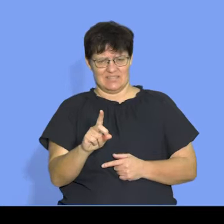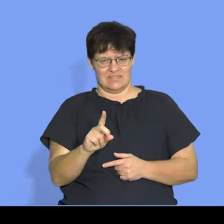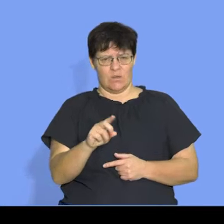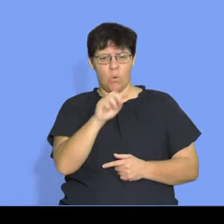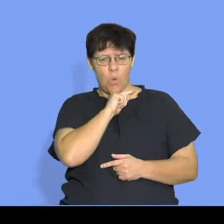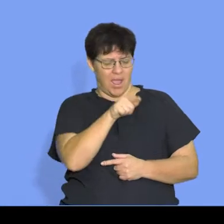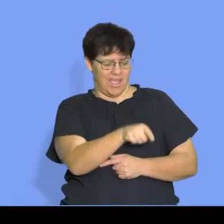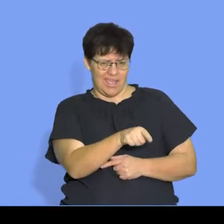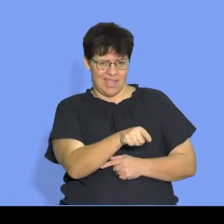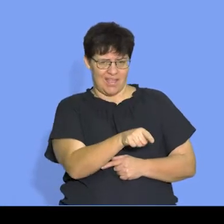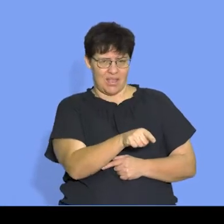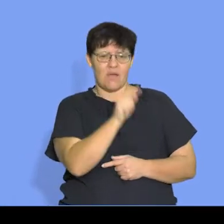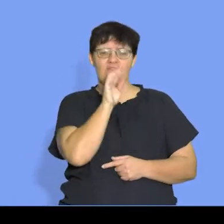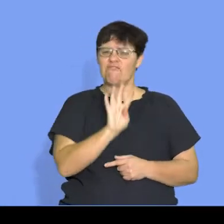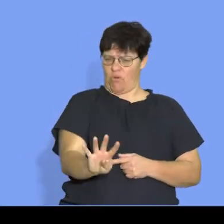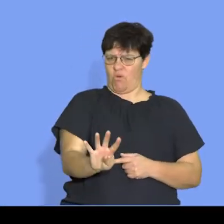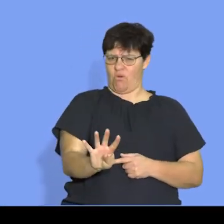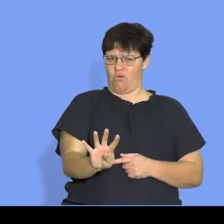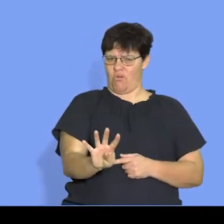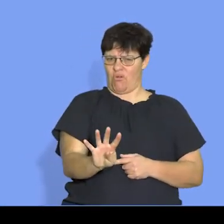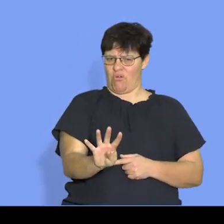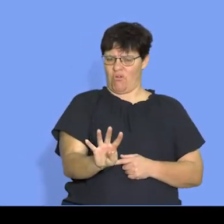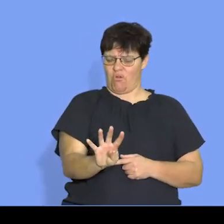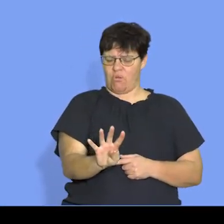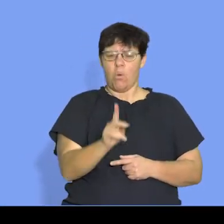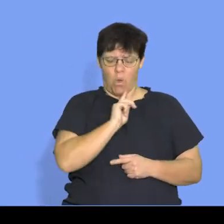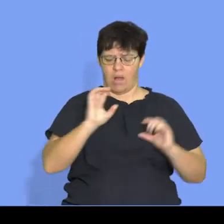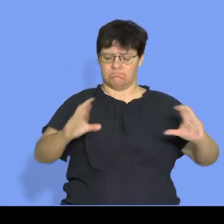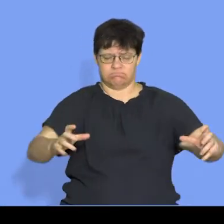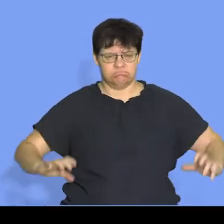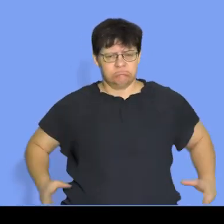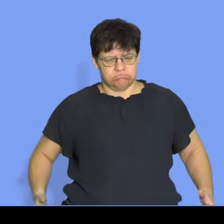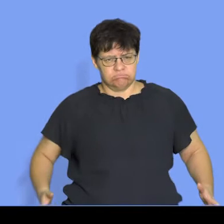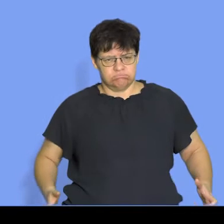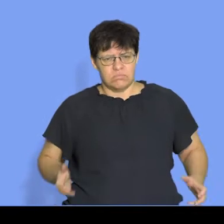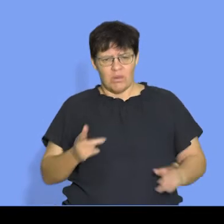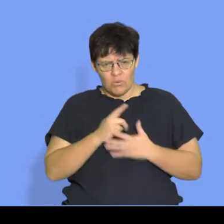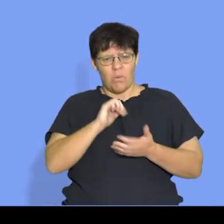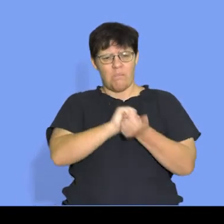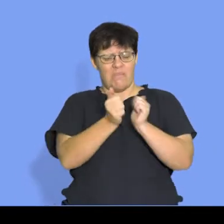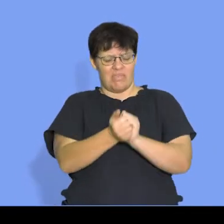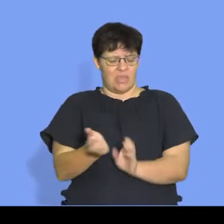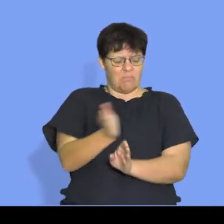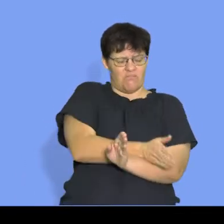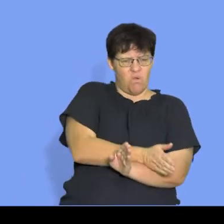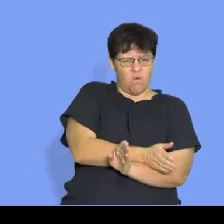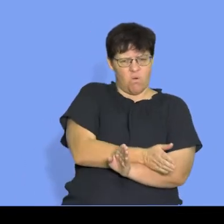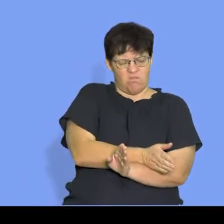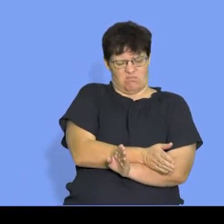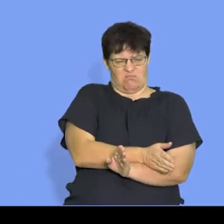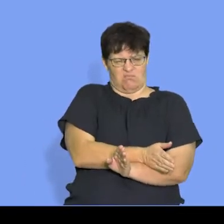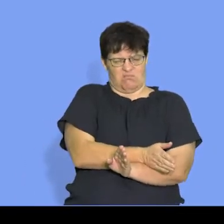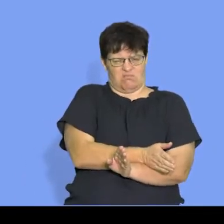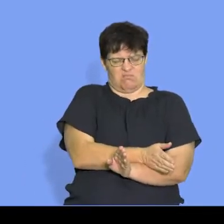here normally means 4 when you're talking about the prefixes that we use in mathematics. But now,